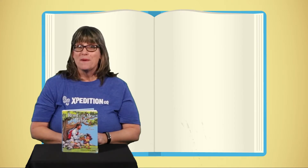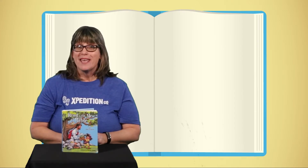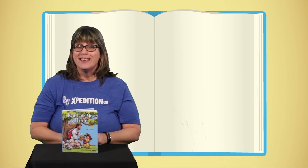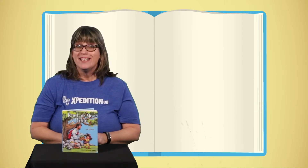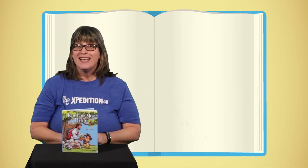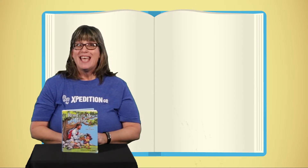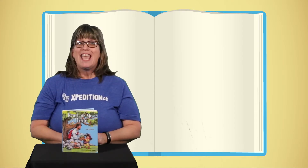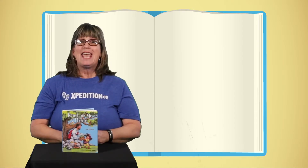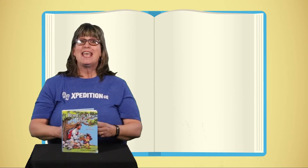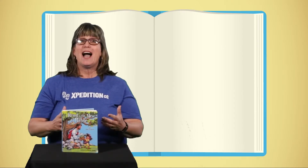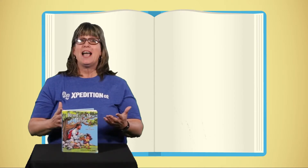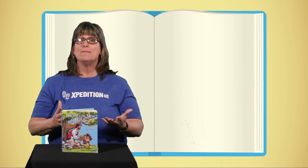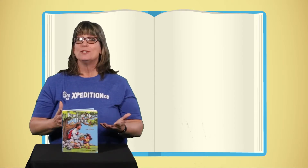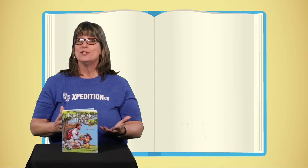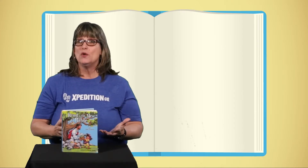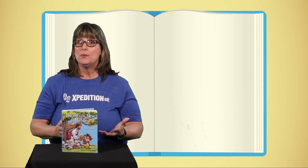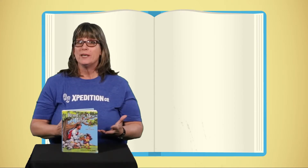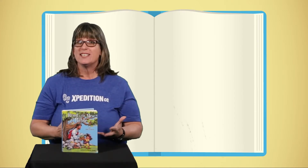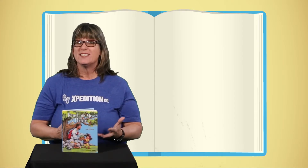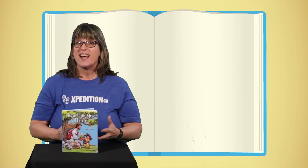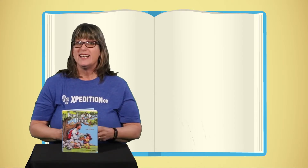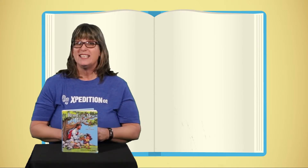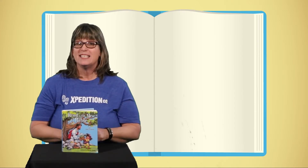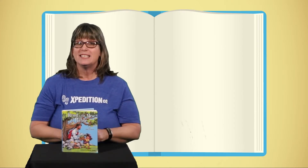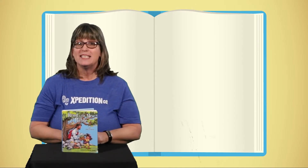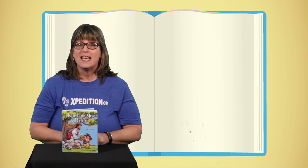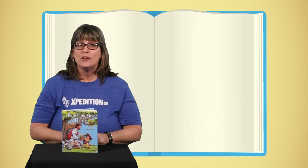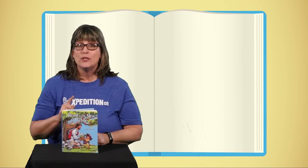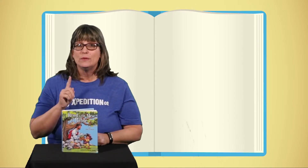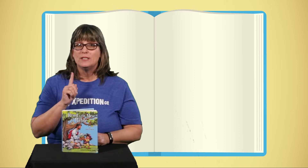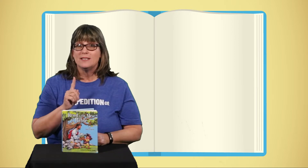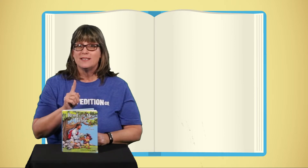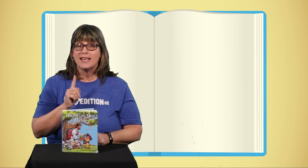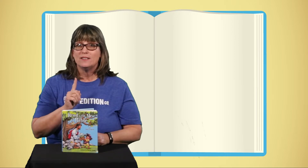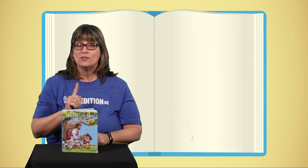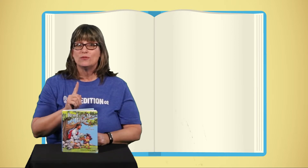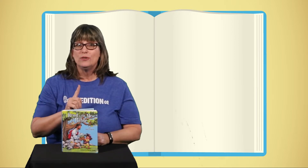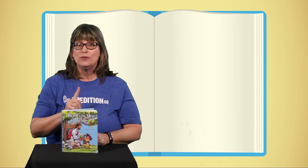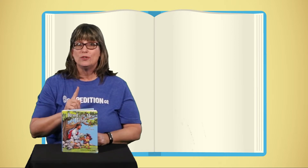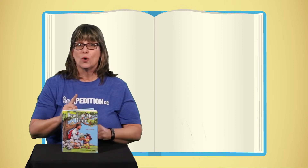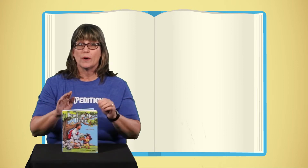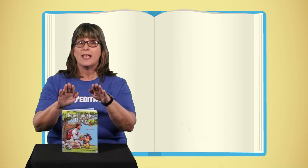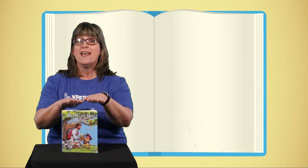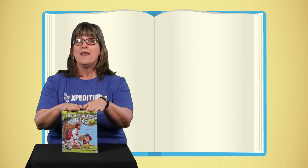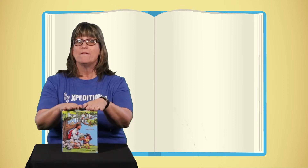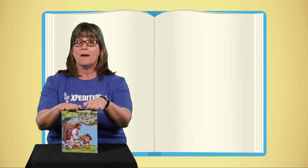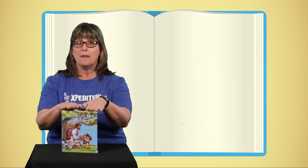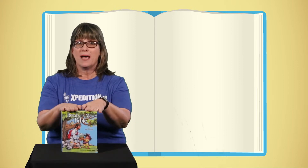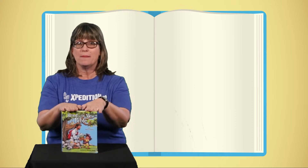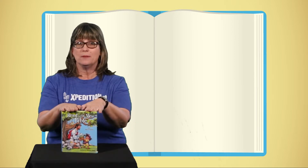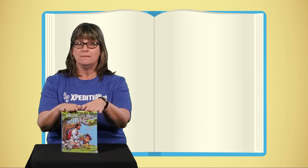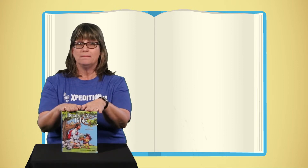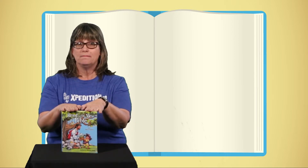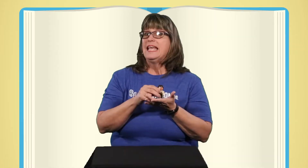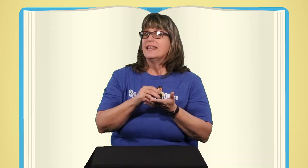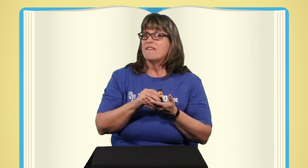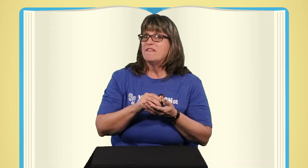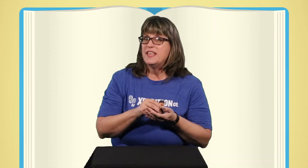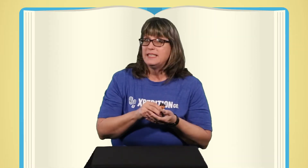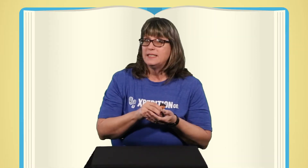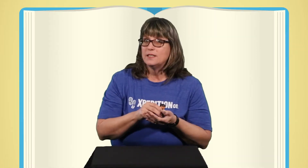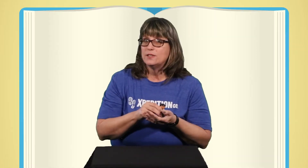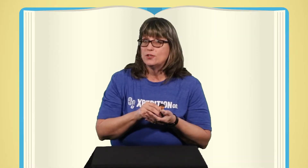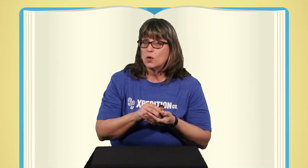worshiping with me. Hey, I'm super excited to tell you today's true story from the Bible.